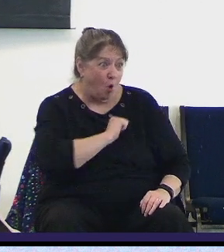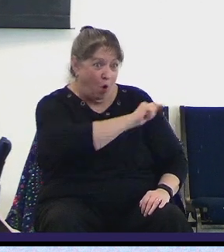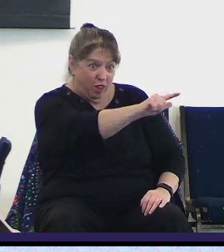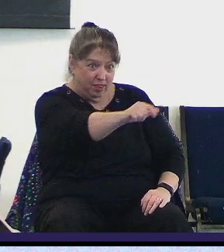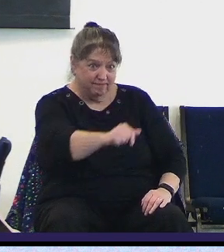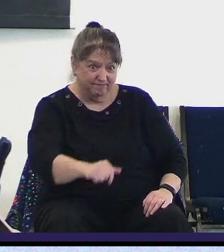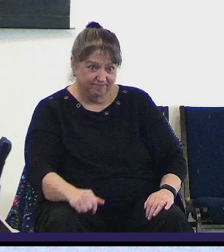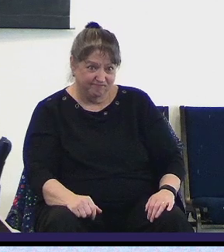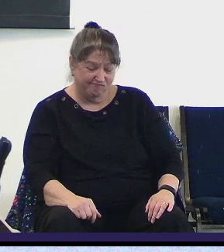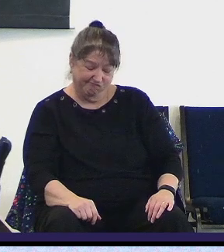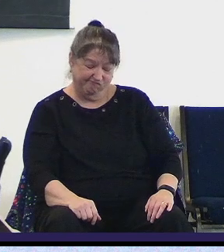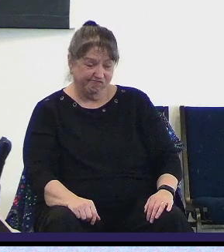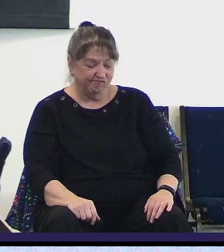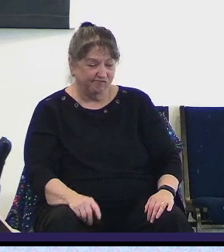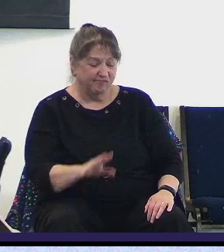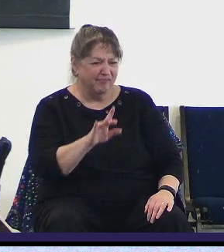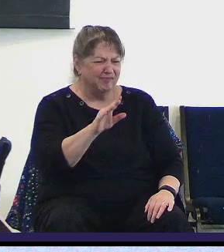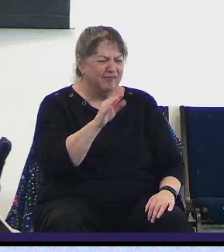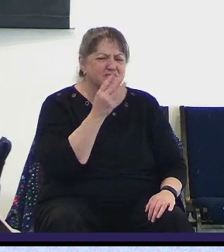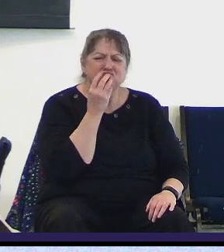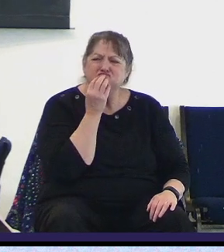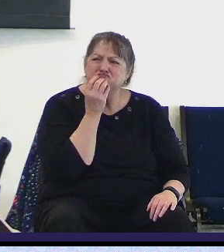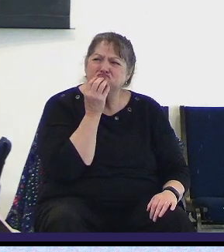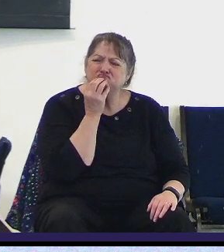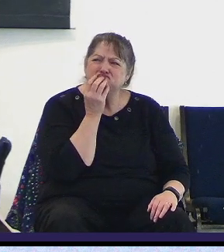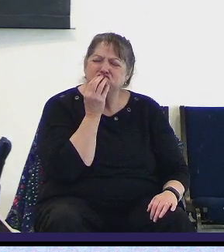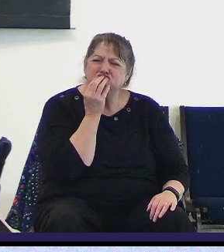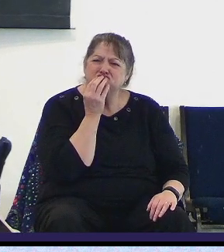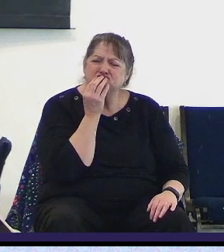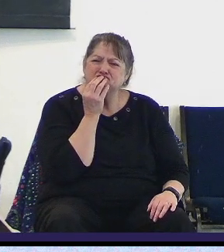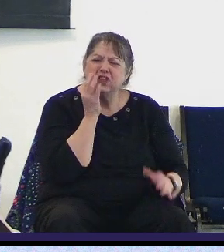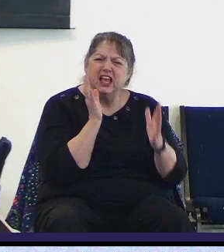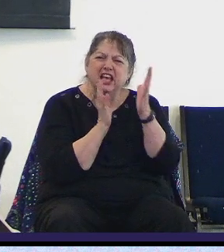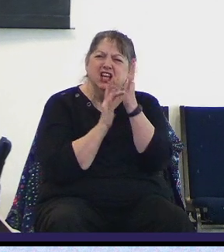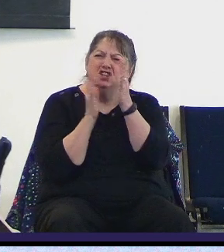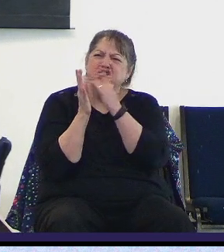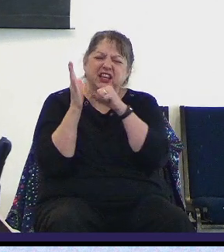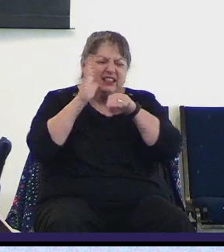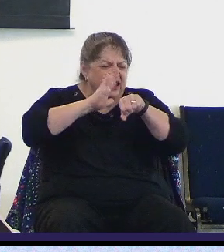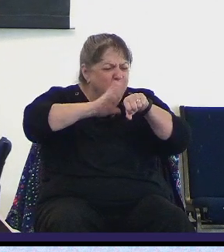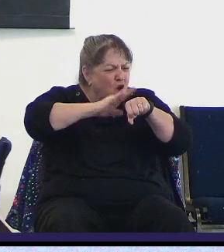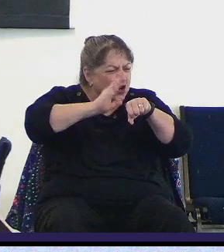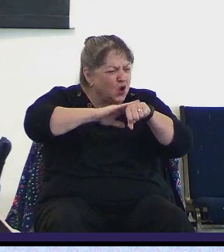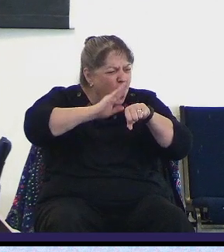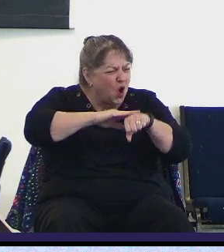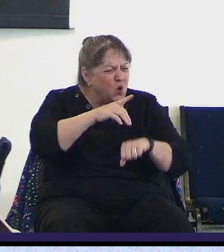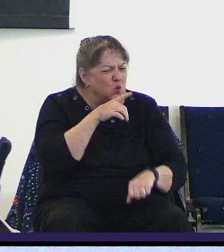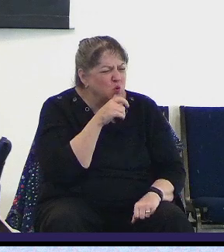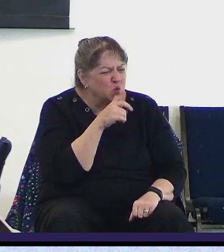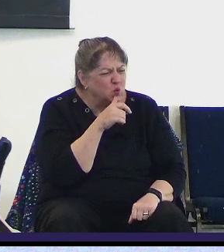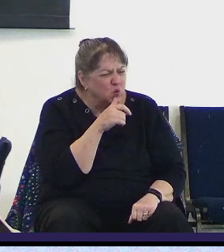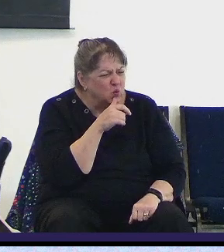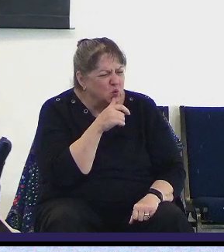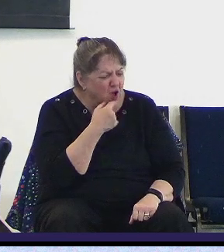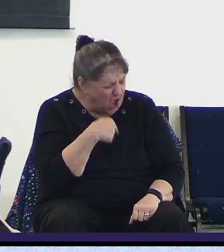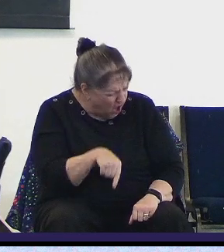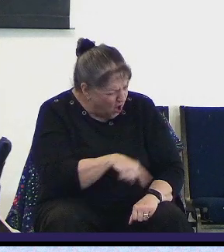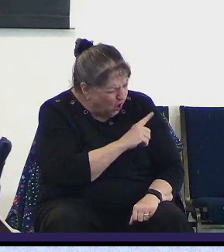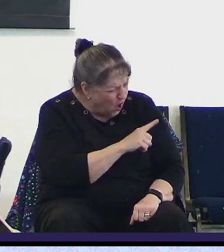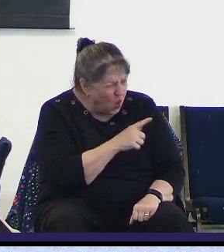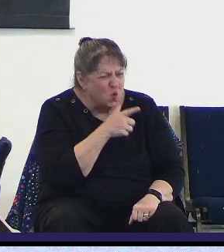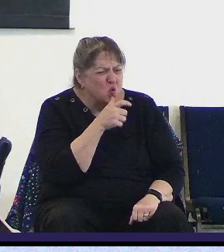us to disciple are people who have already given their hearts and lives to Jesus. They have had some kind of a